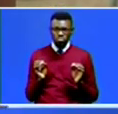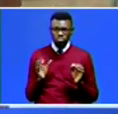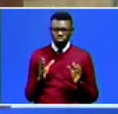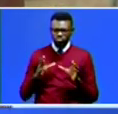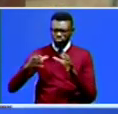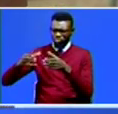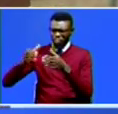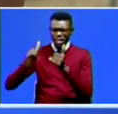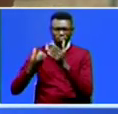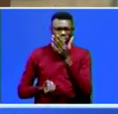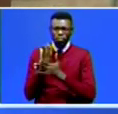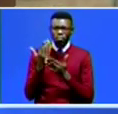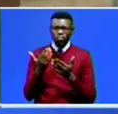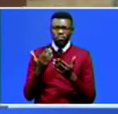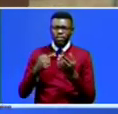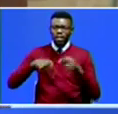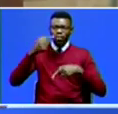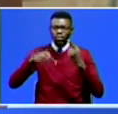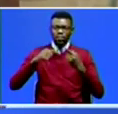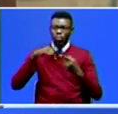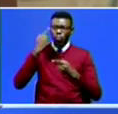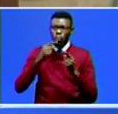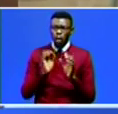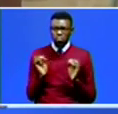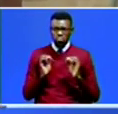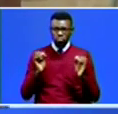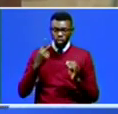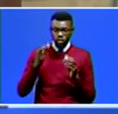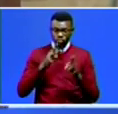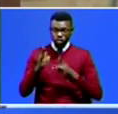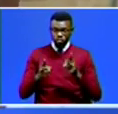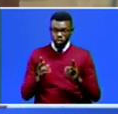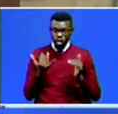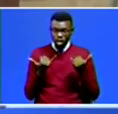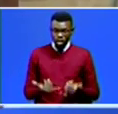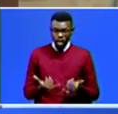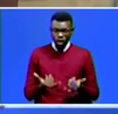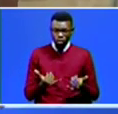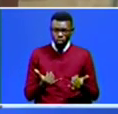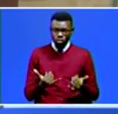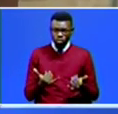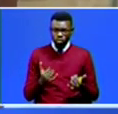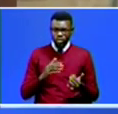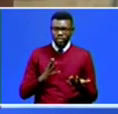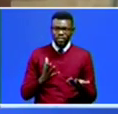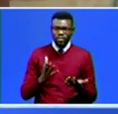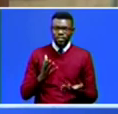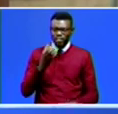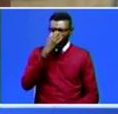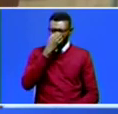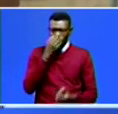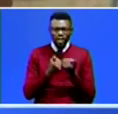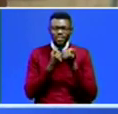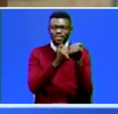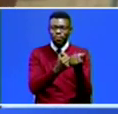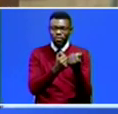we to create to compete with who? That can only happen in 2022. Between now and then, the deputy president is rightfully behind the president.